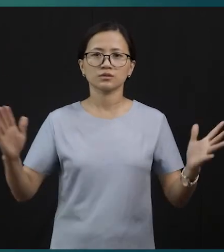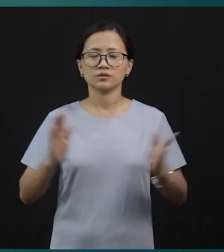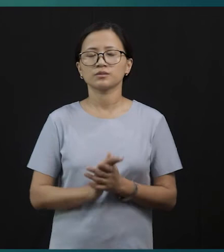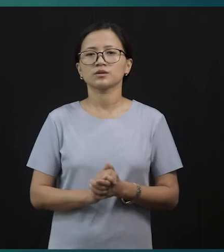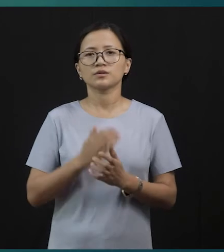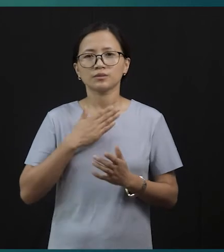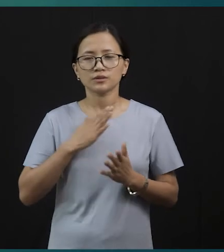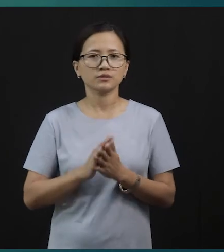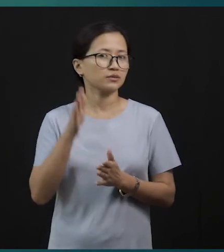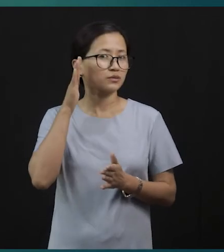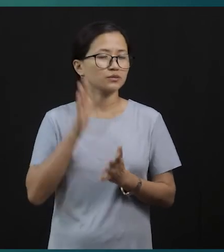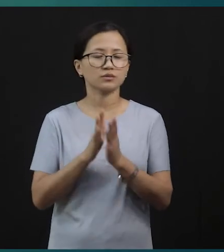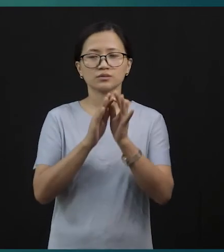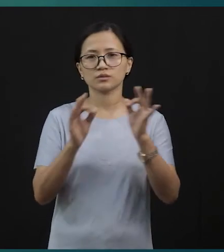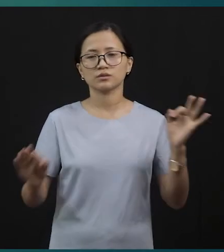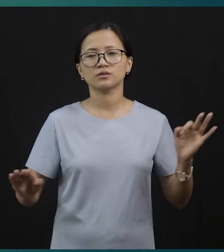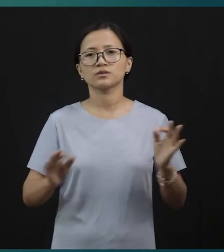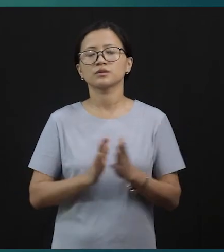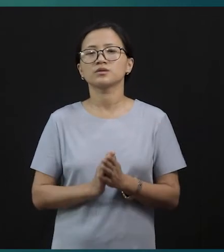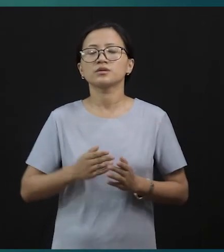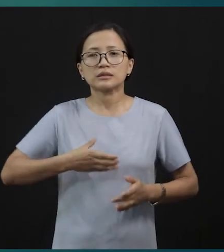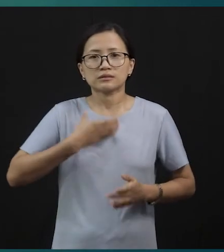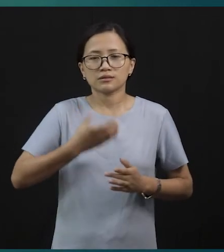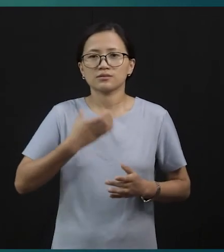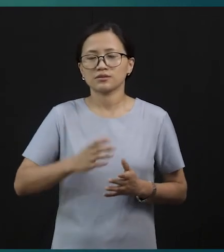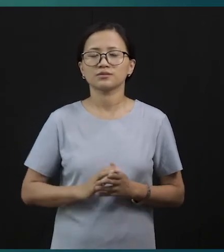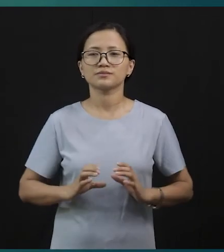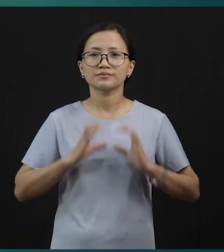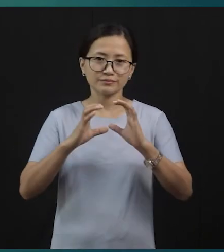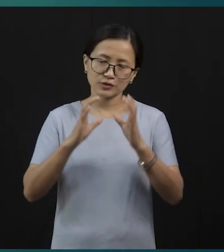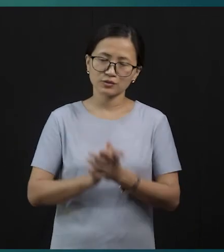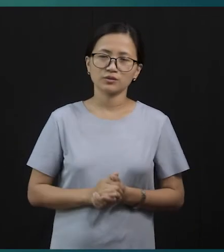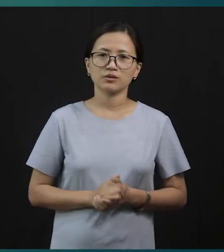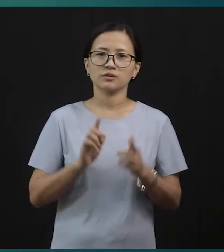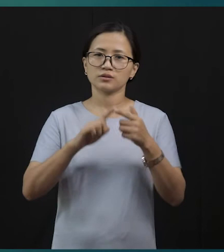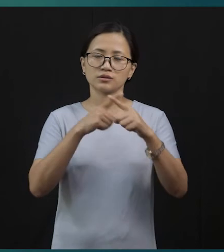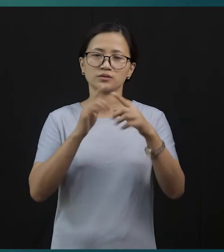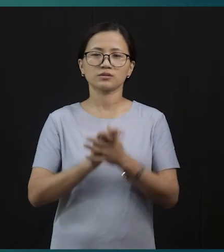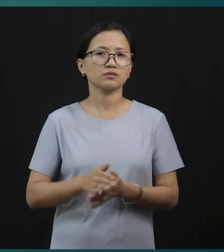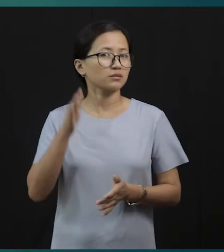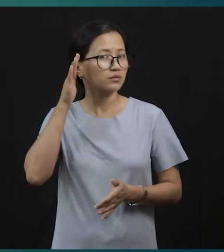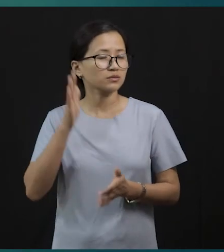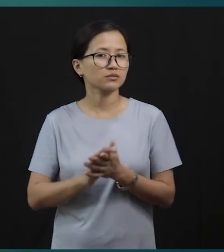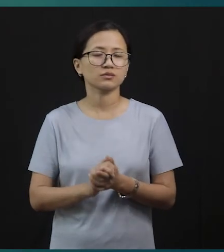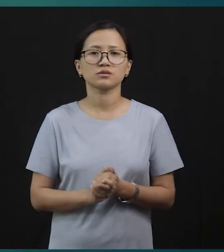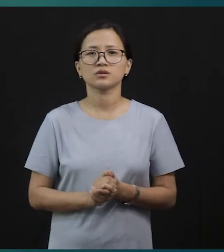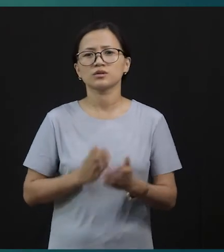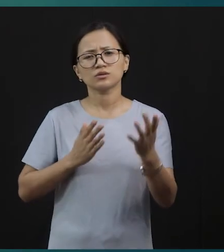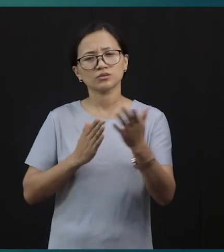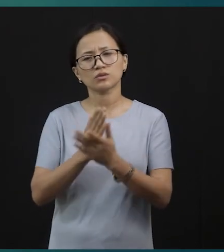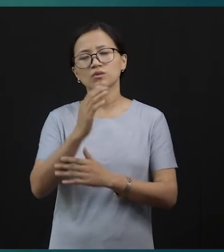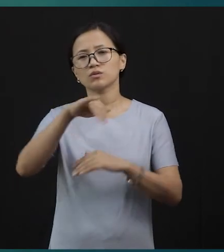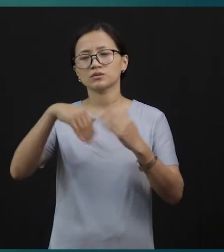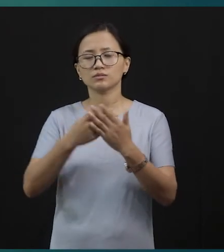being patient and listening to this story. I would also encourage you to finish the exercises. I'm sure by listening to the story, you don't have to go through the